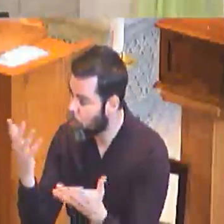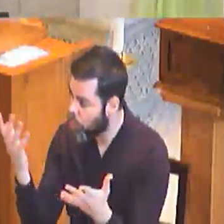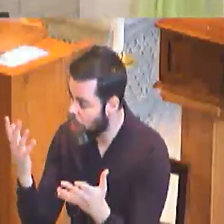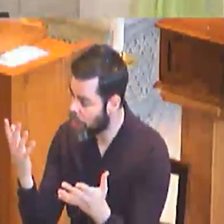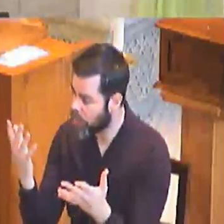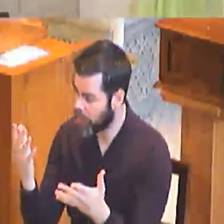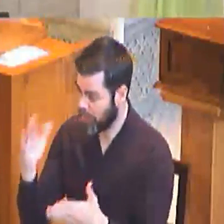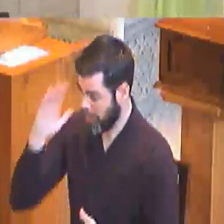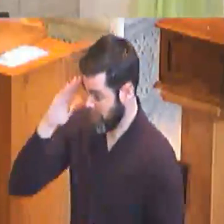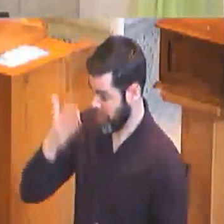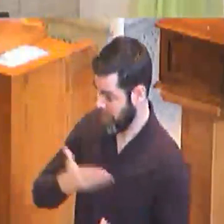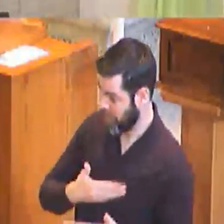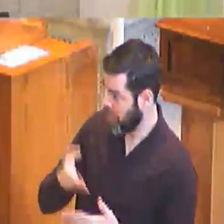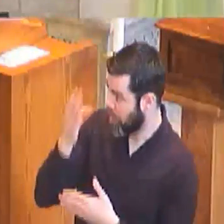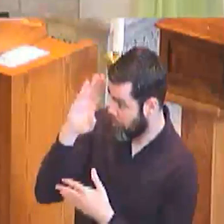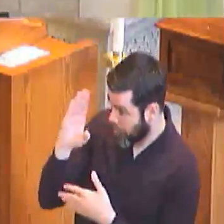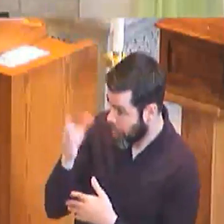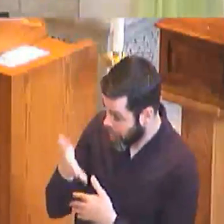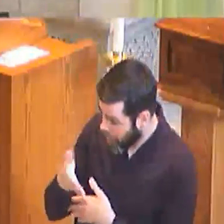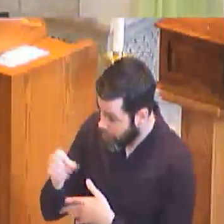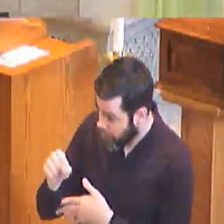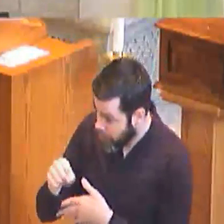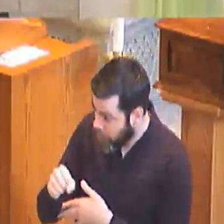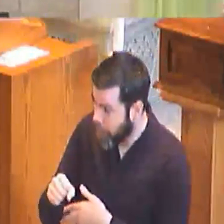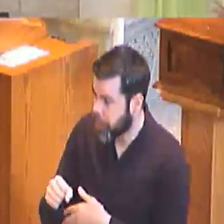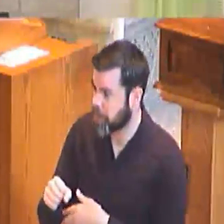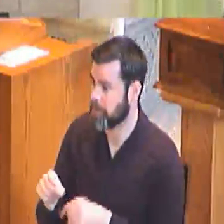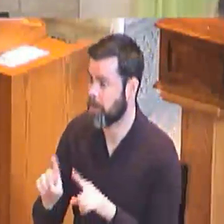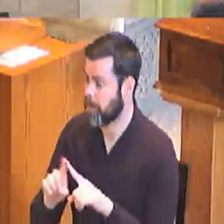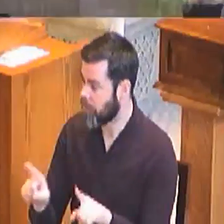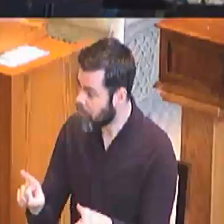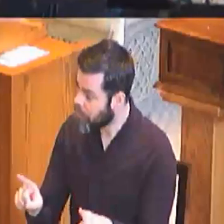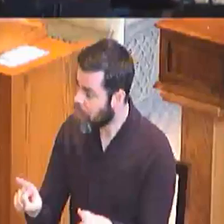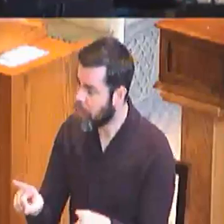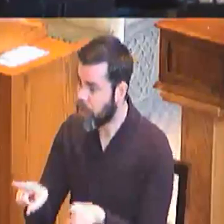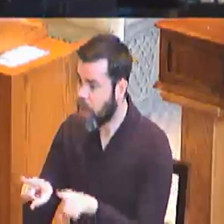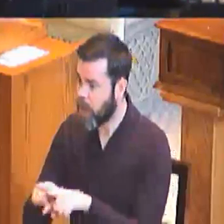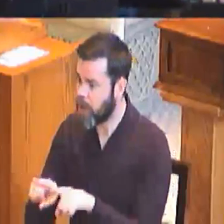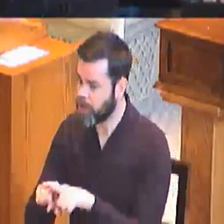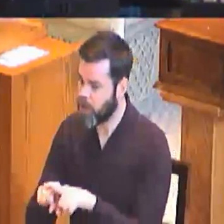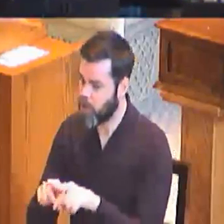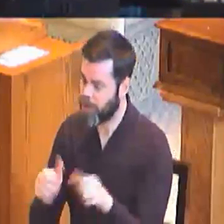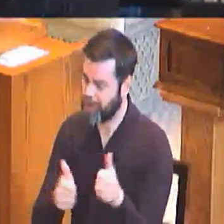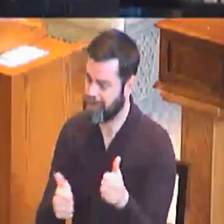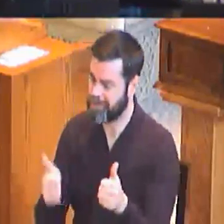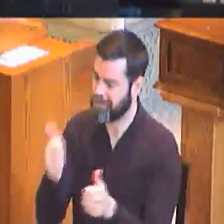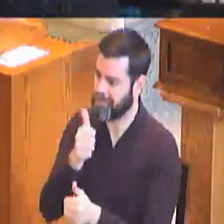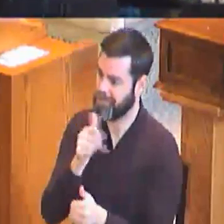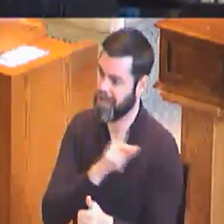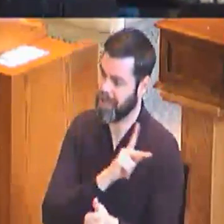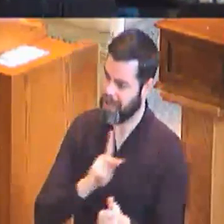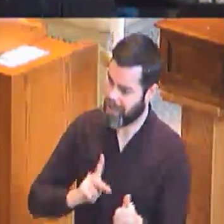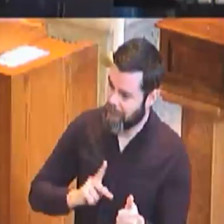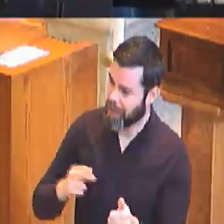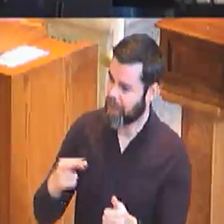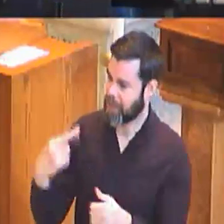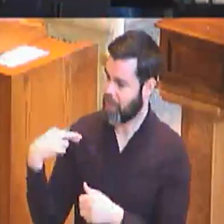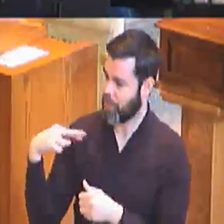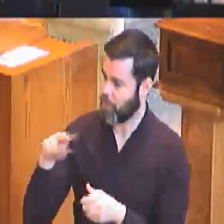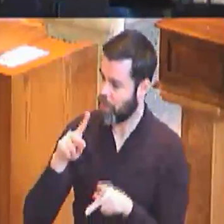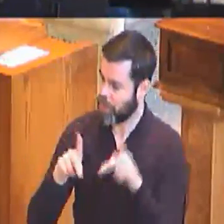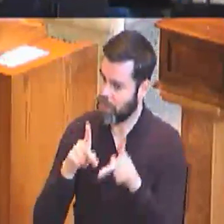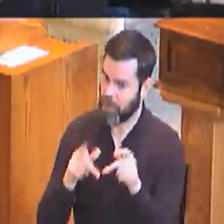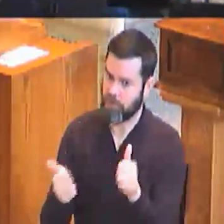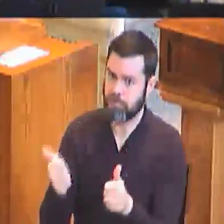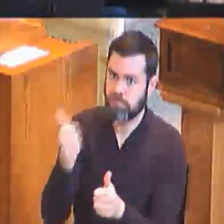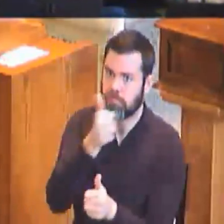Messiah, of him being the Messiah, but he also wanted for the authorities, the religious authorities, that's often referred to as the